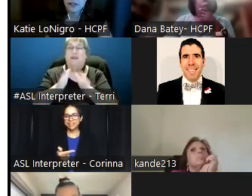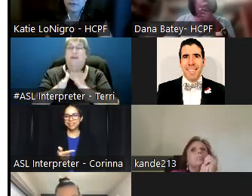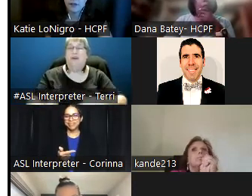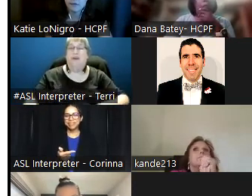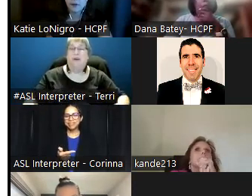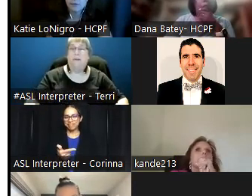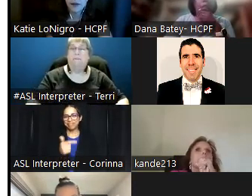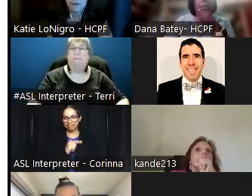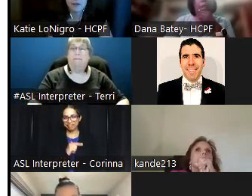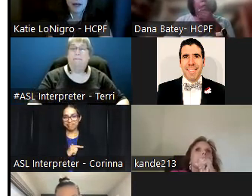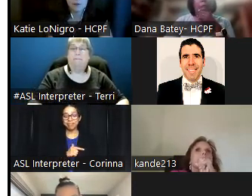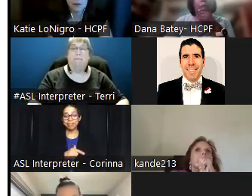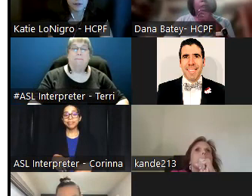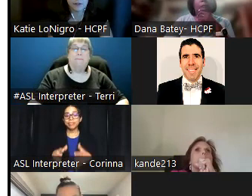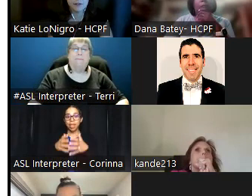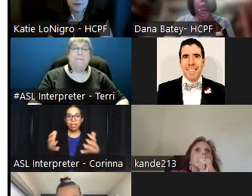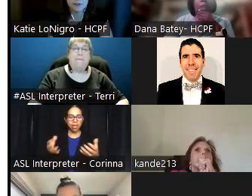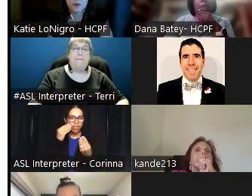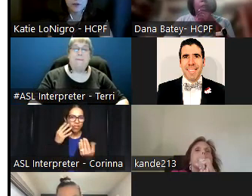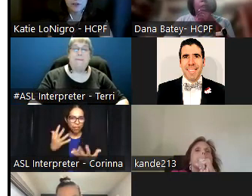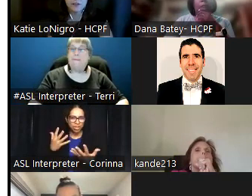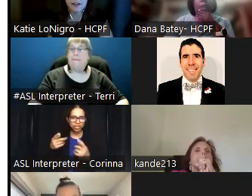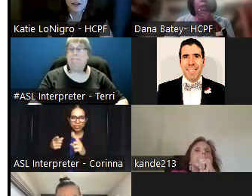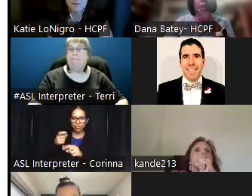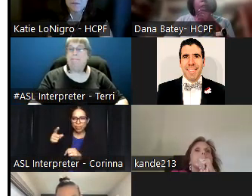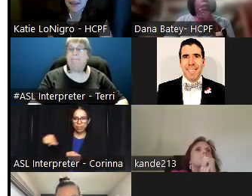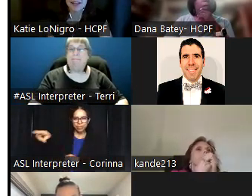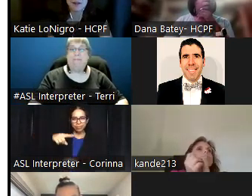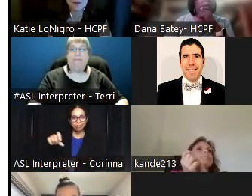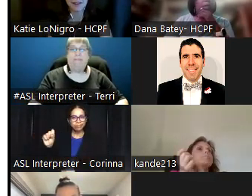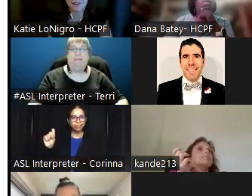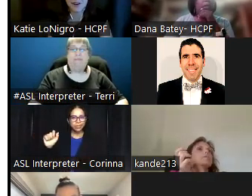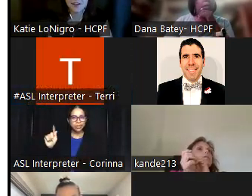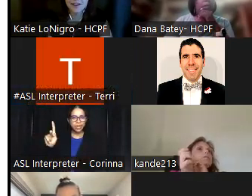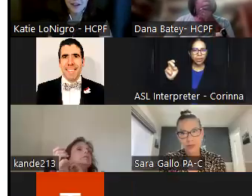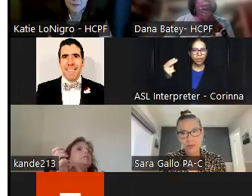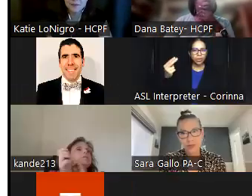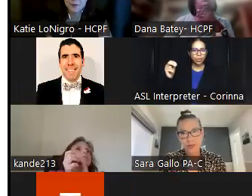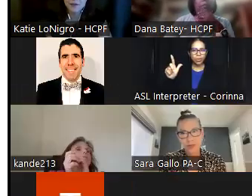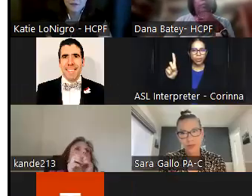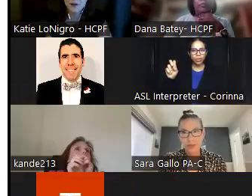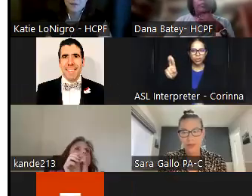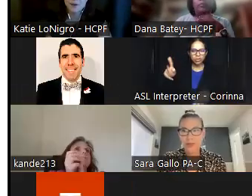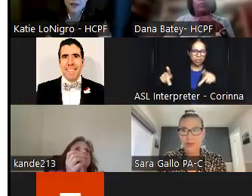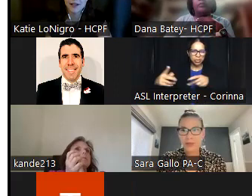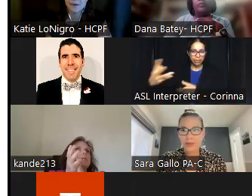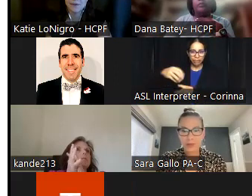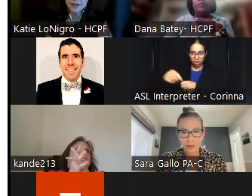phase 3 have been informed by the feedback we've received from stakeholders. Many of you on this call have helped inform